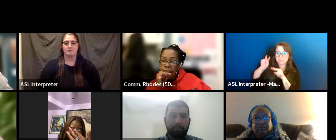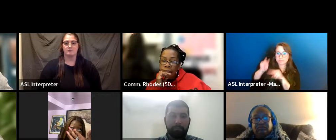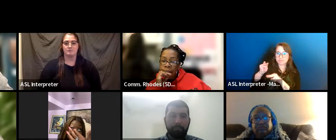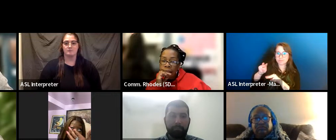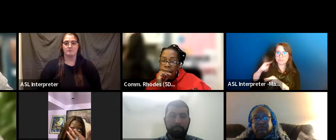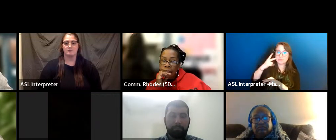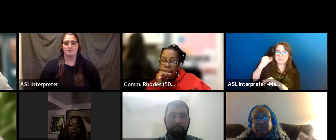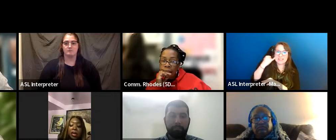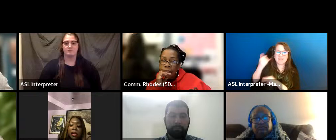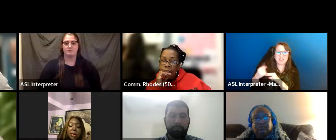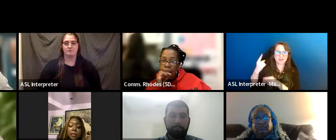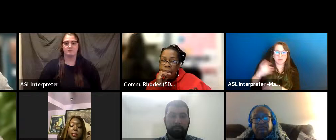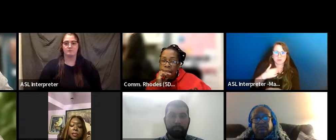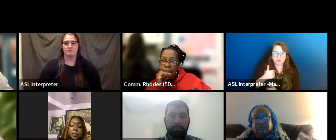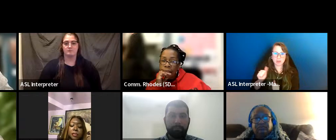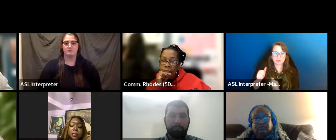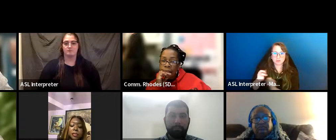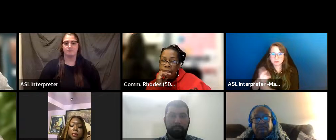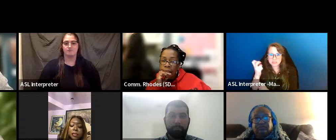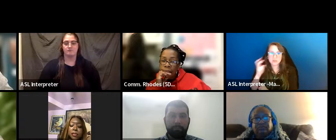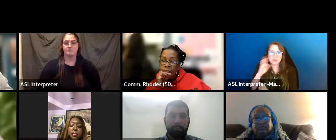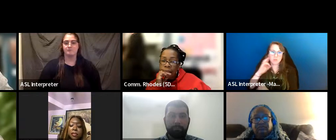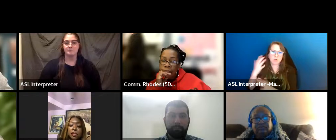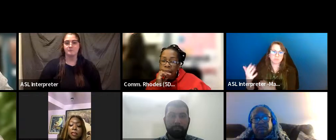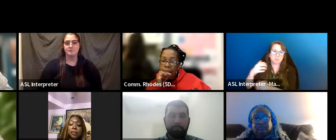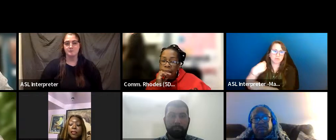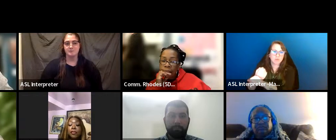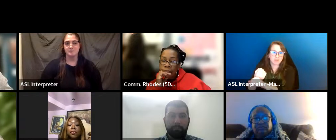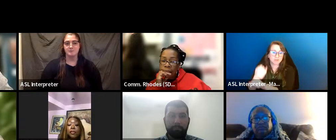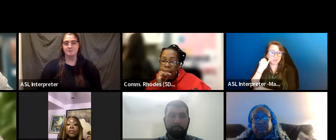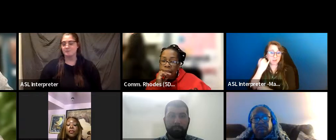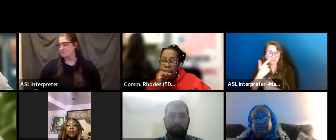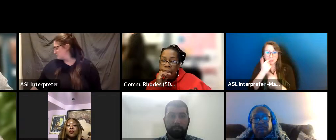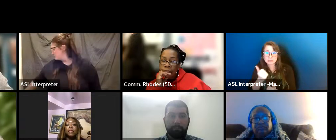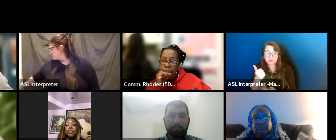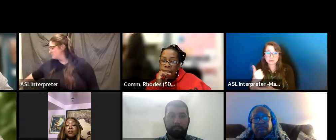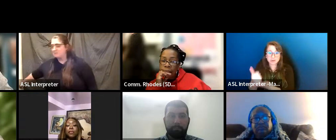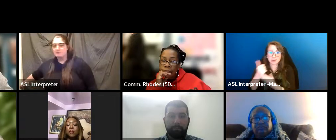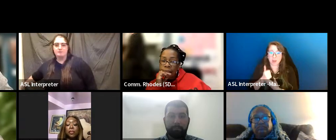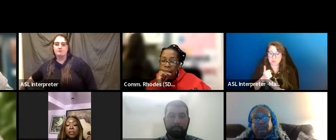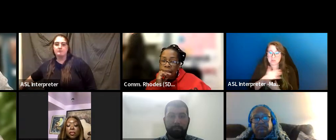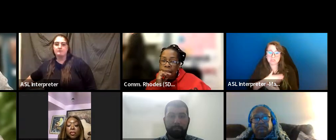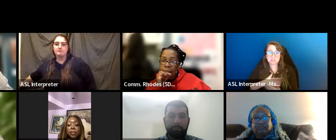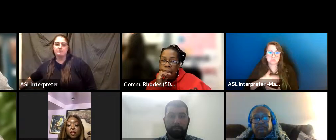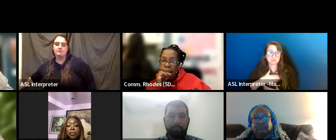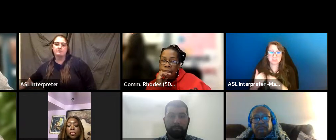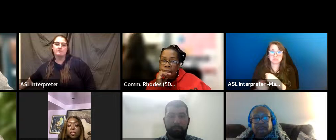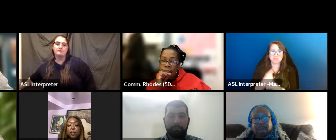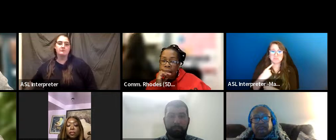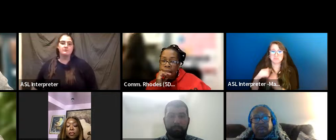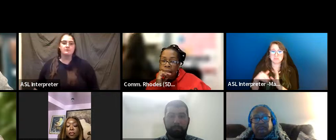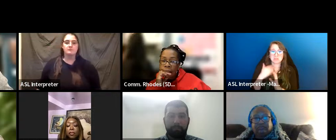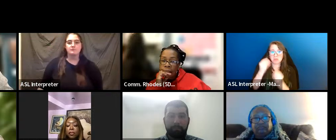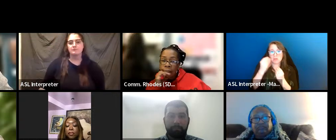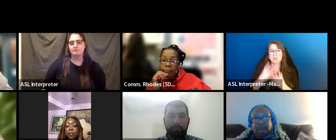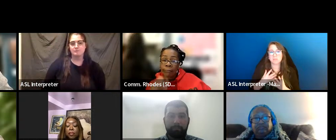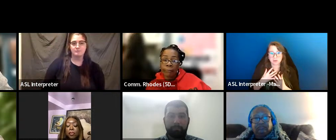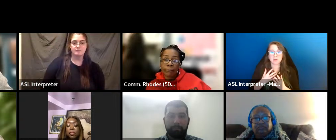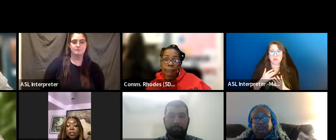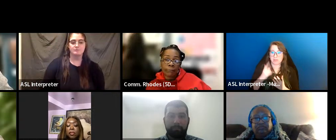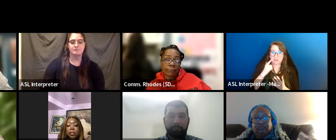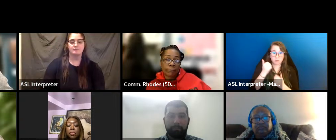to steal the package and arrest them. So if that is something you are interested in helping us with, just shoot me an email and let me know. And that